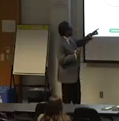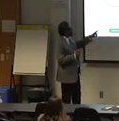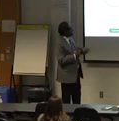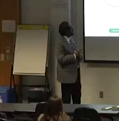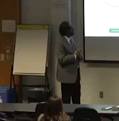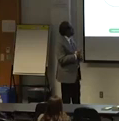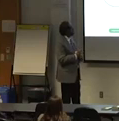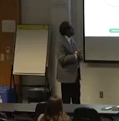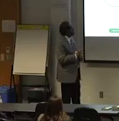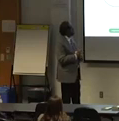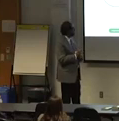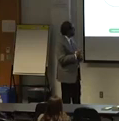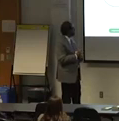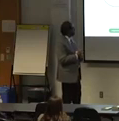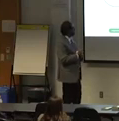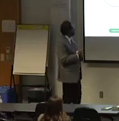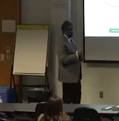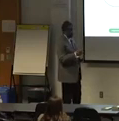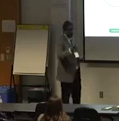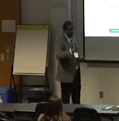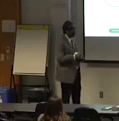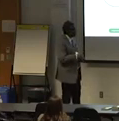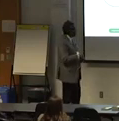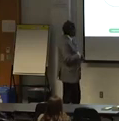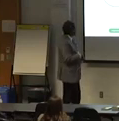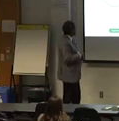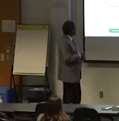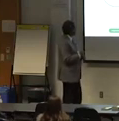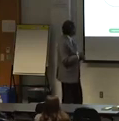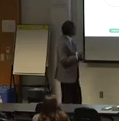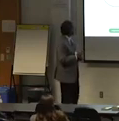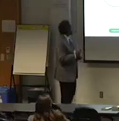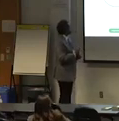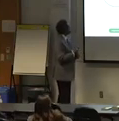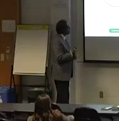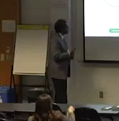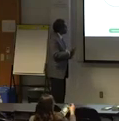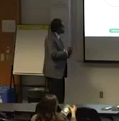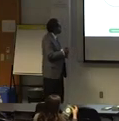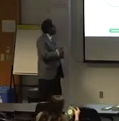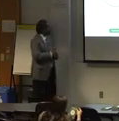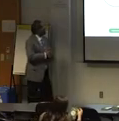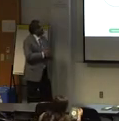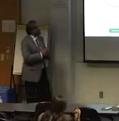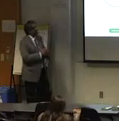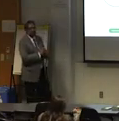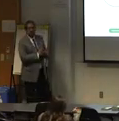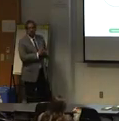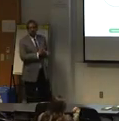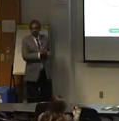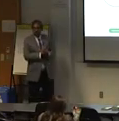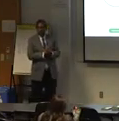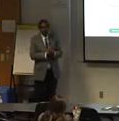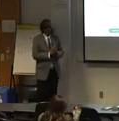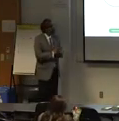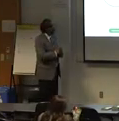We're running it again this summer. I think you all have a postcard, or grab one if you don't. You can register, it's free. We're expecting to have another